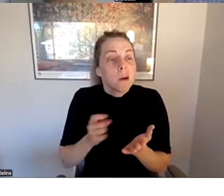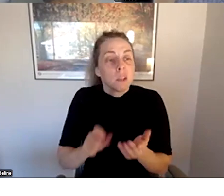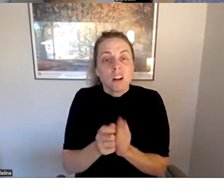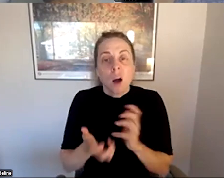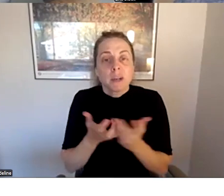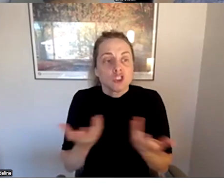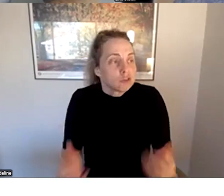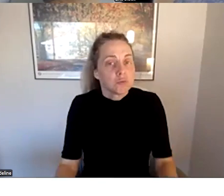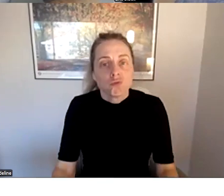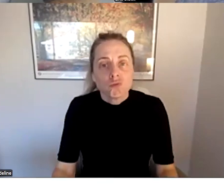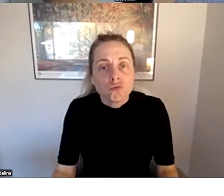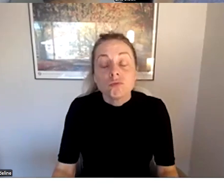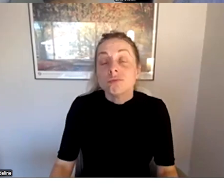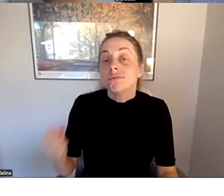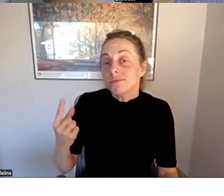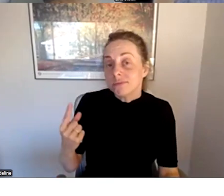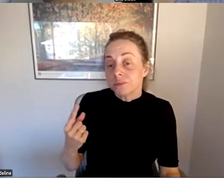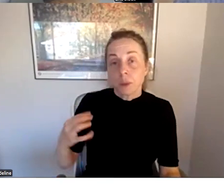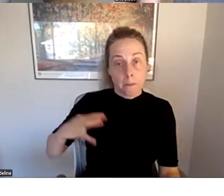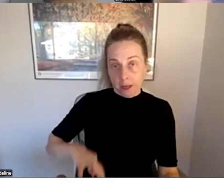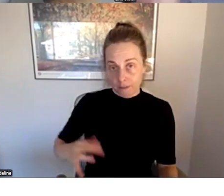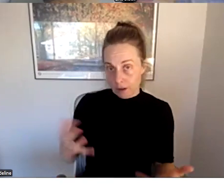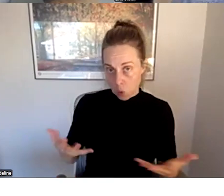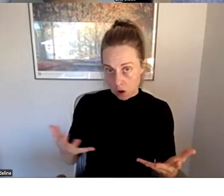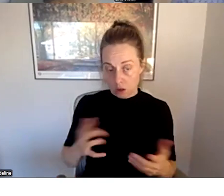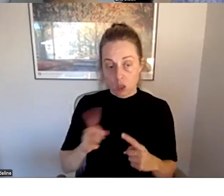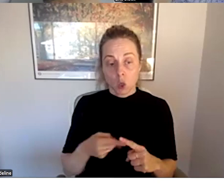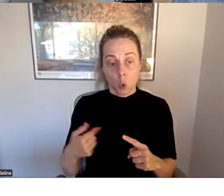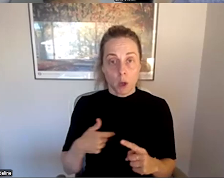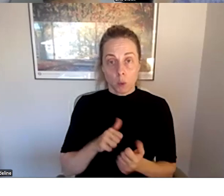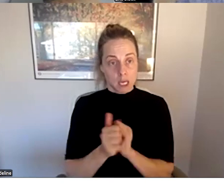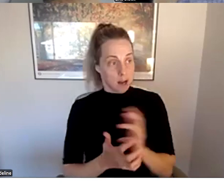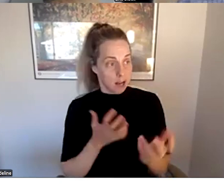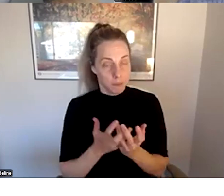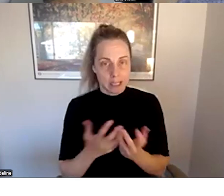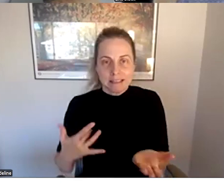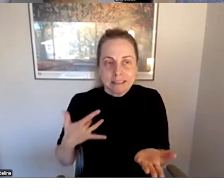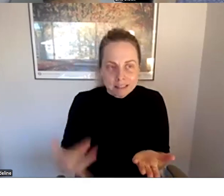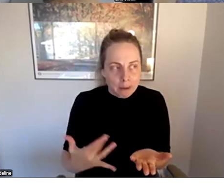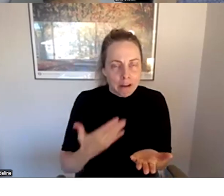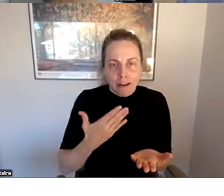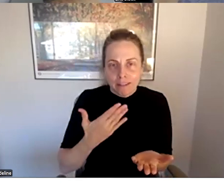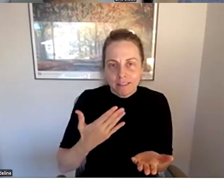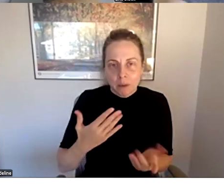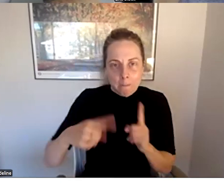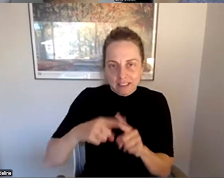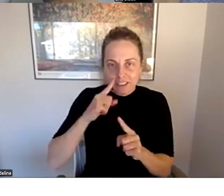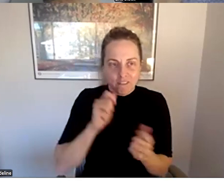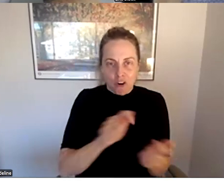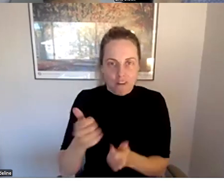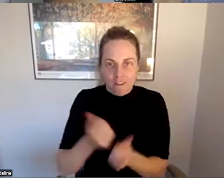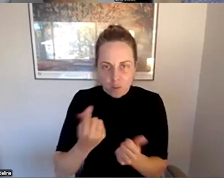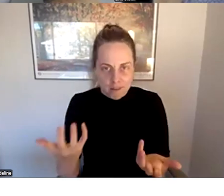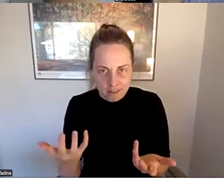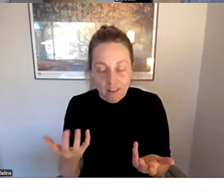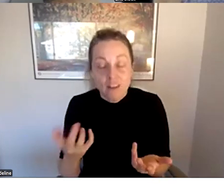benefit is when we typically make accommodations, those accommodations are good for everybody. One of it is, you know, we have over 100 different